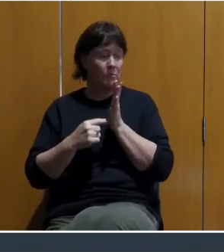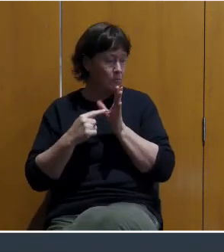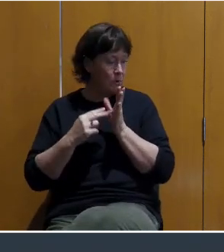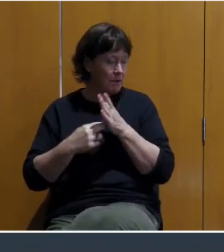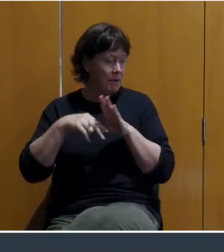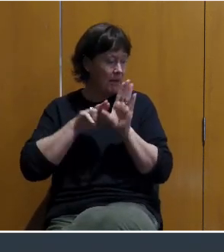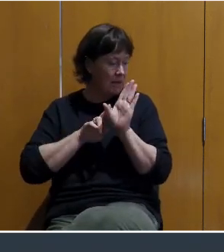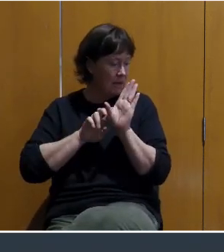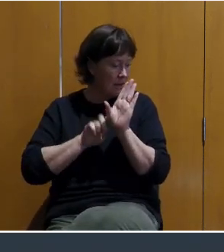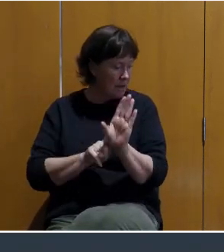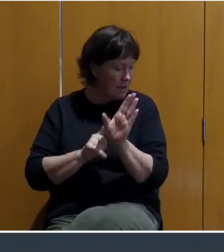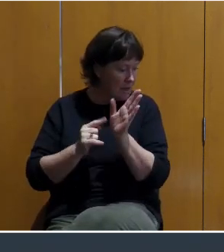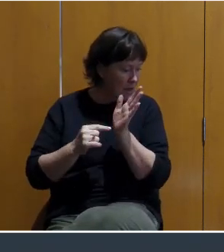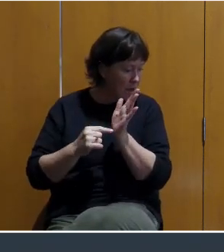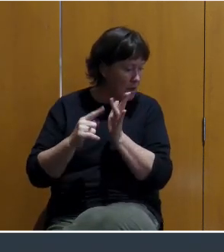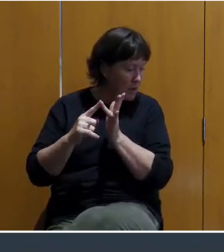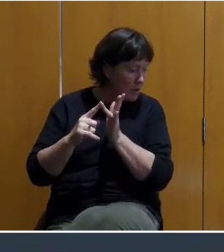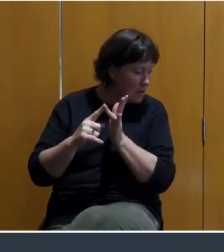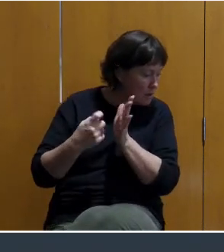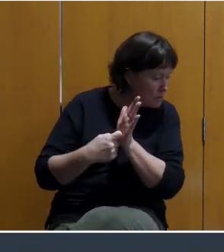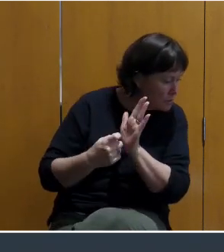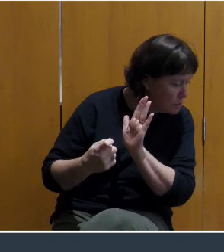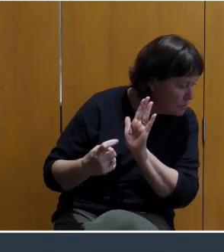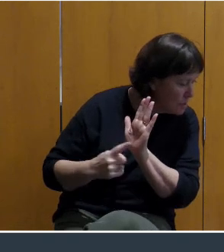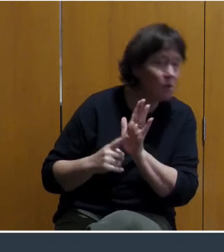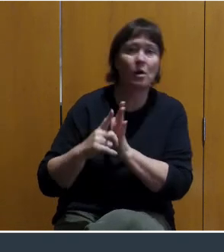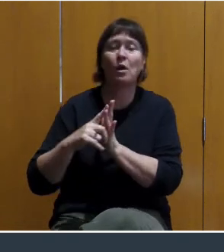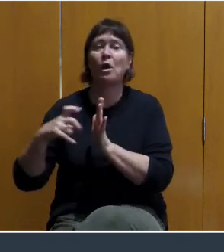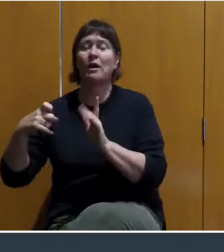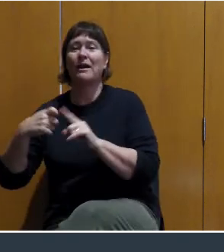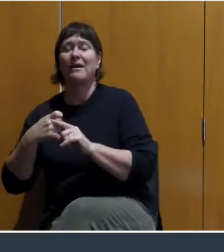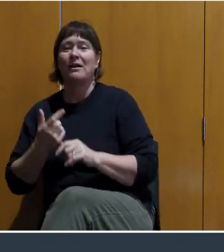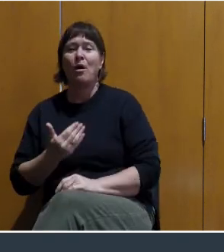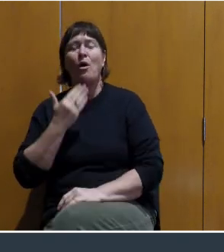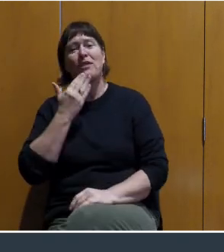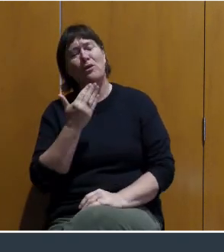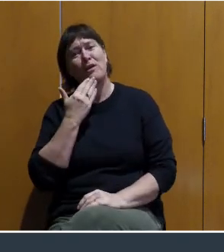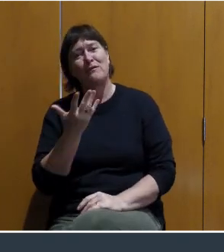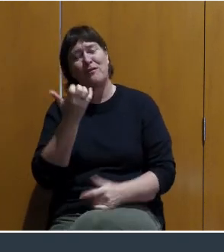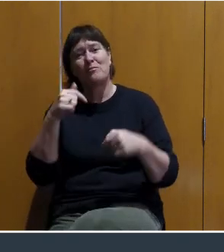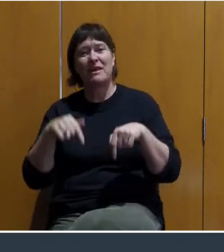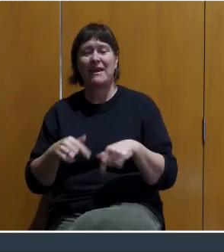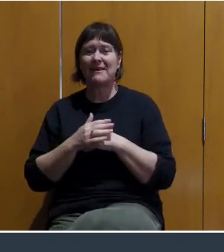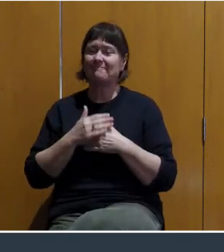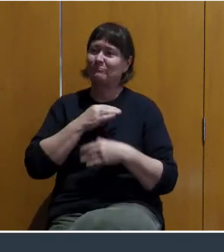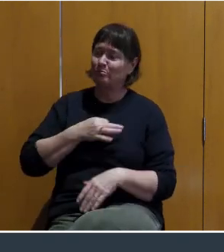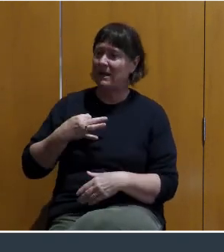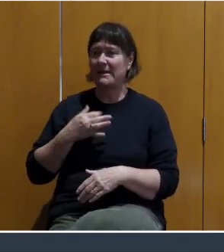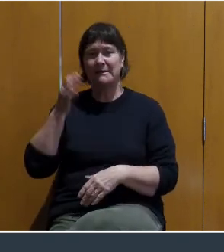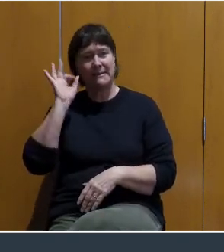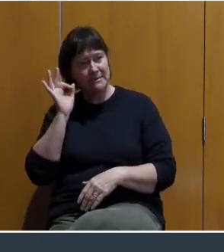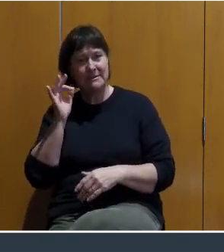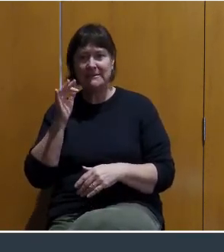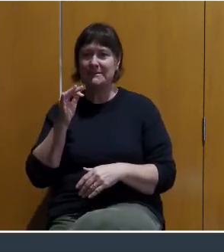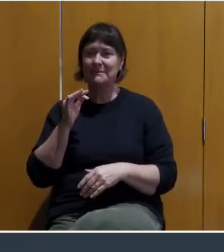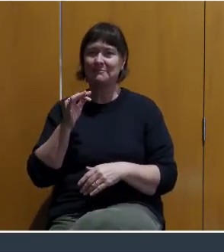Hi there. Hi, Brittany, welcome. Well, thank you so much for having me, Madam Mayor, councillors, distinguished